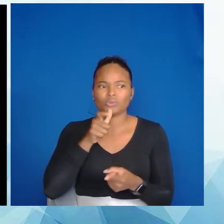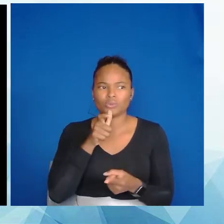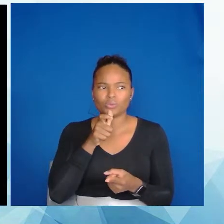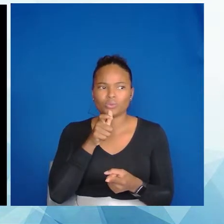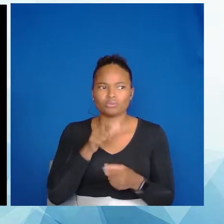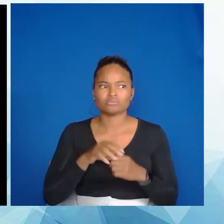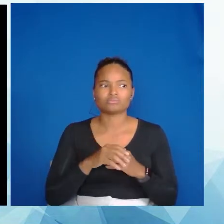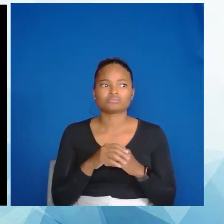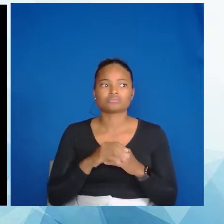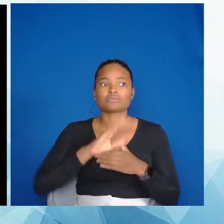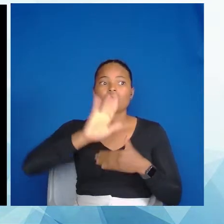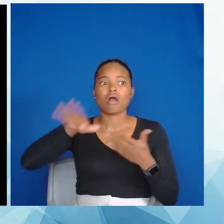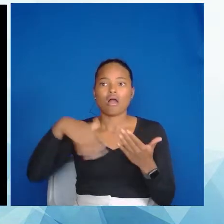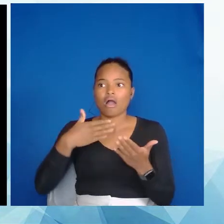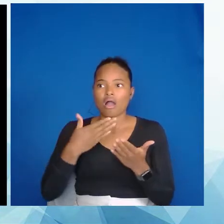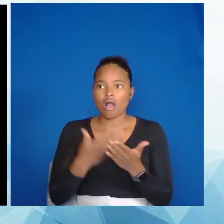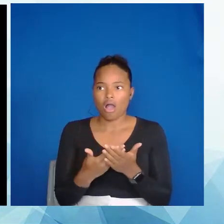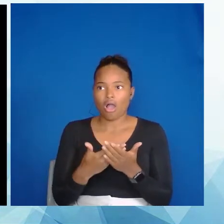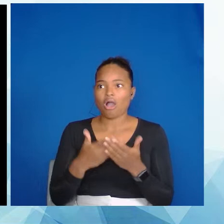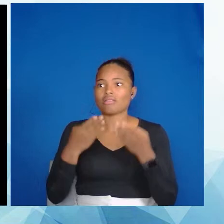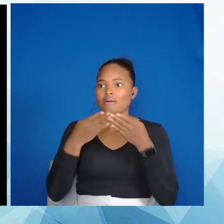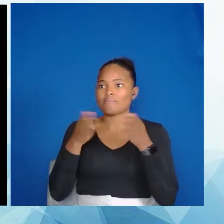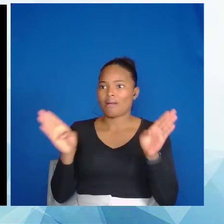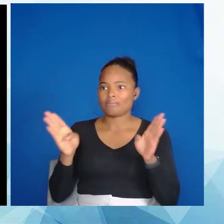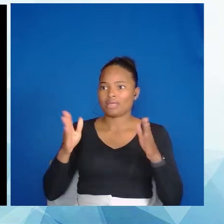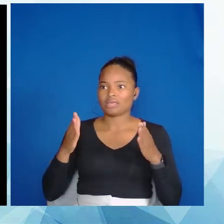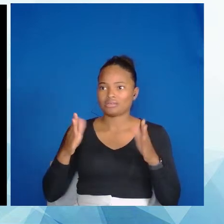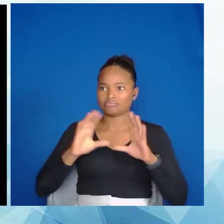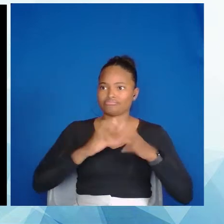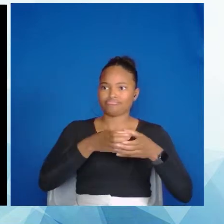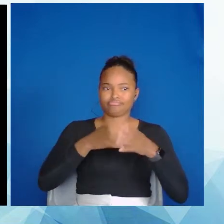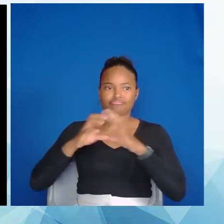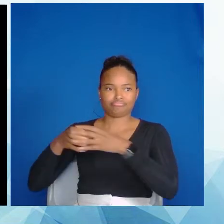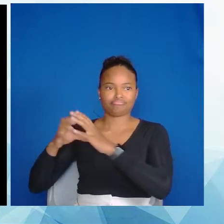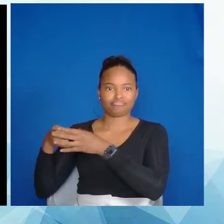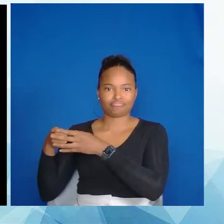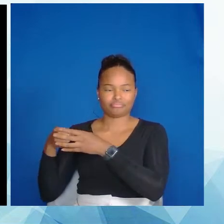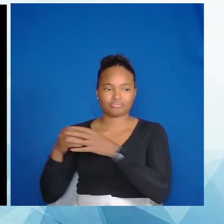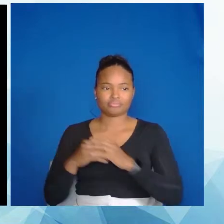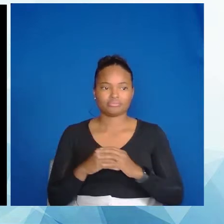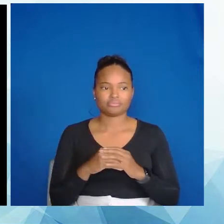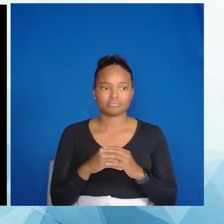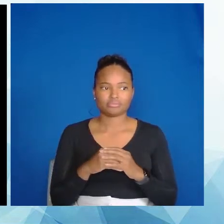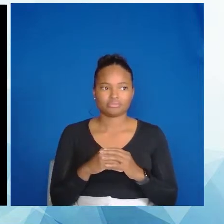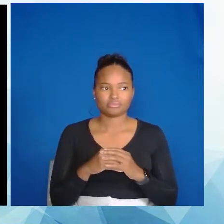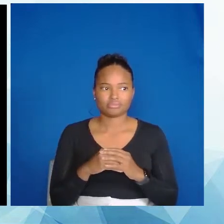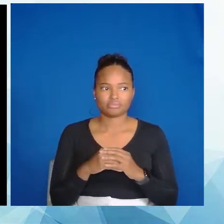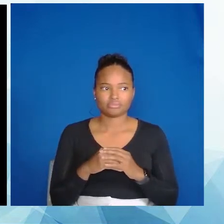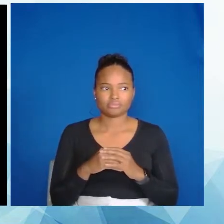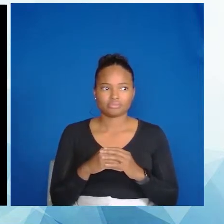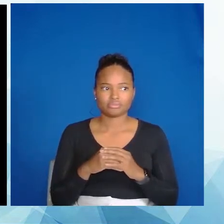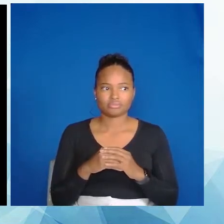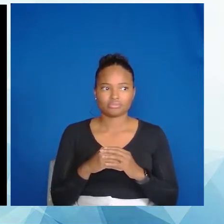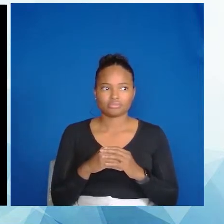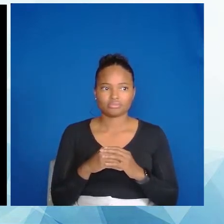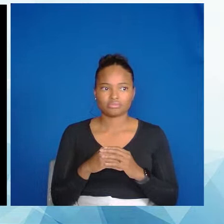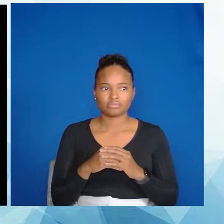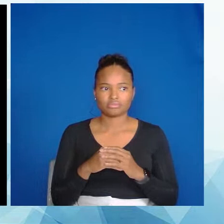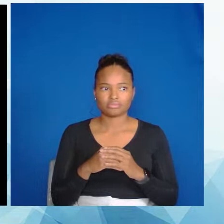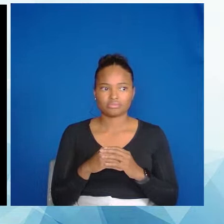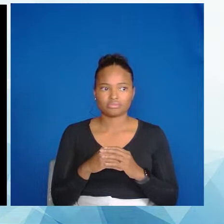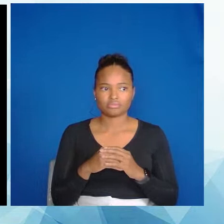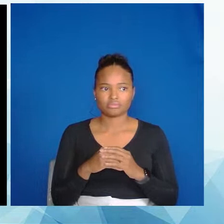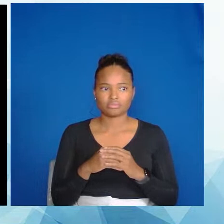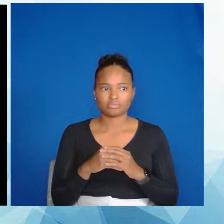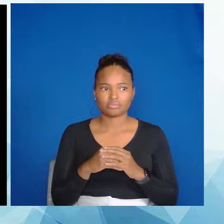few specific ones that are exempted, and all quasi-judicial bodies, all standing, special,